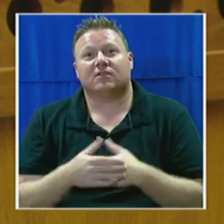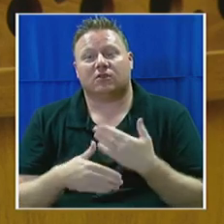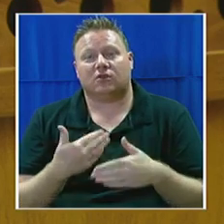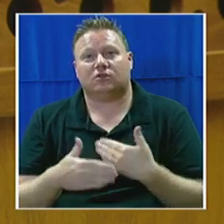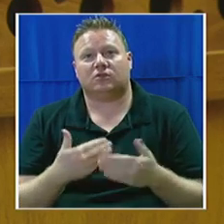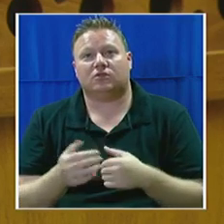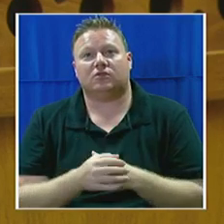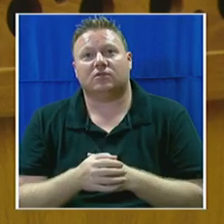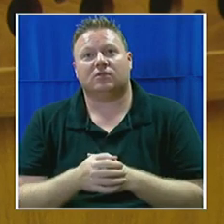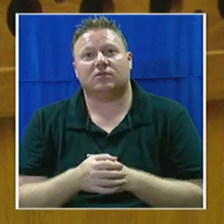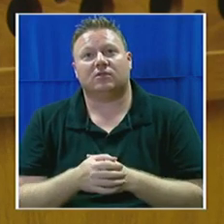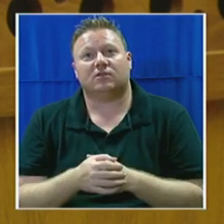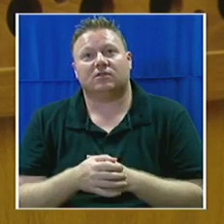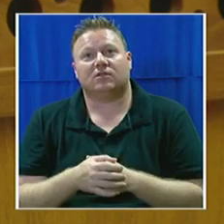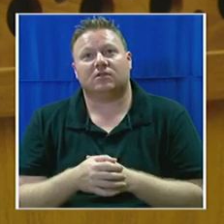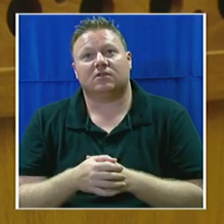sir.